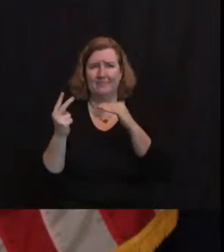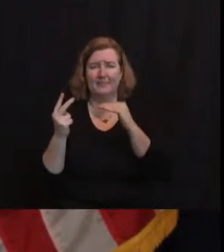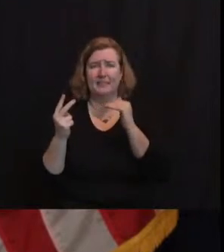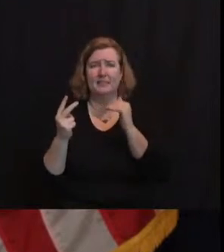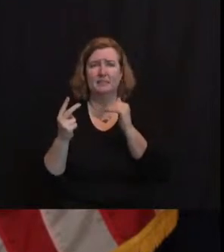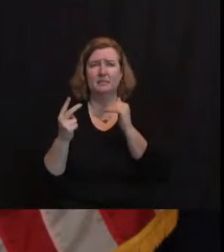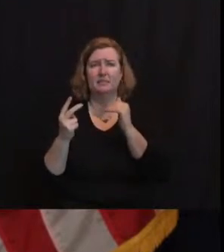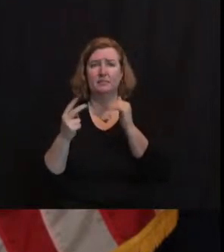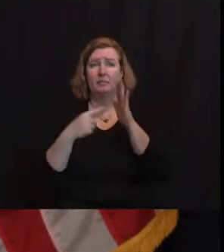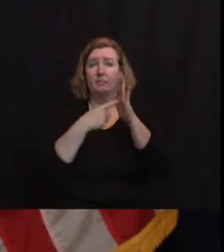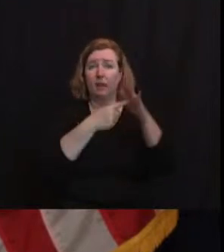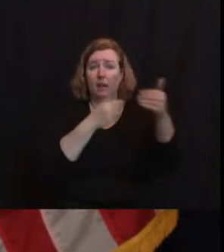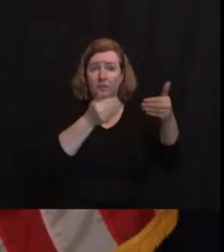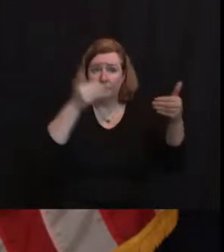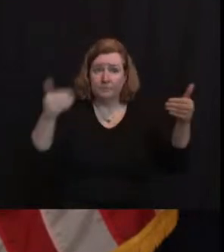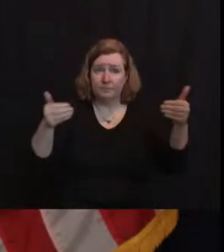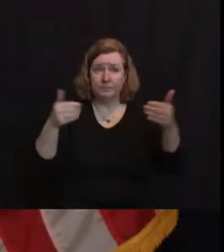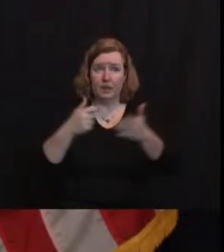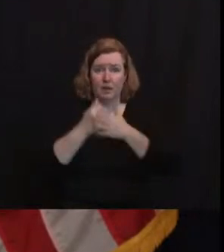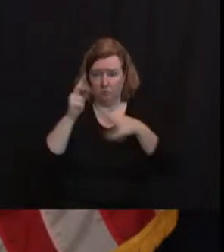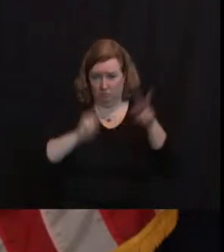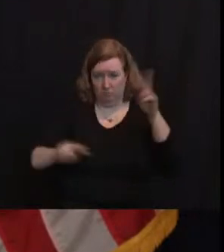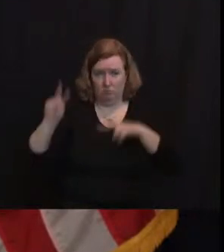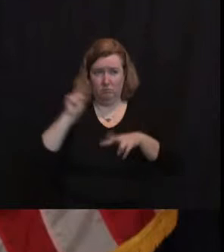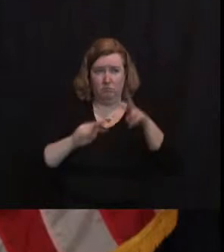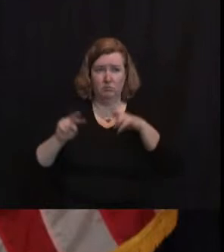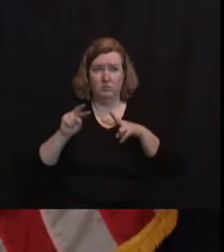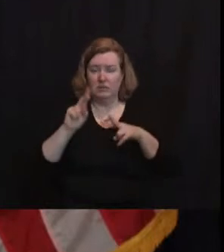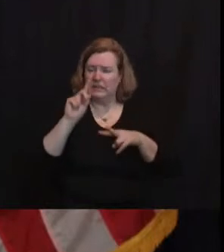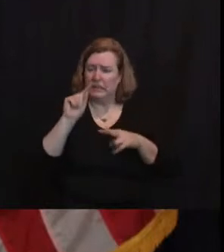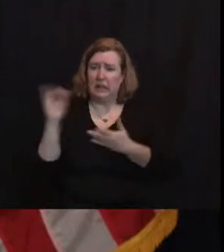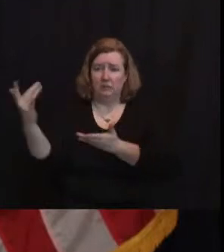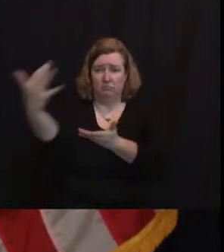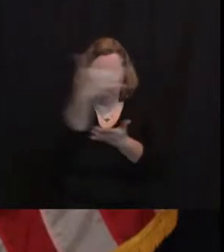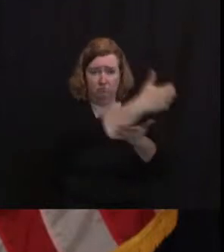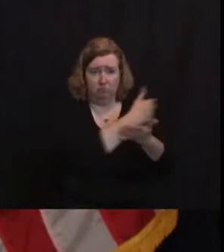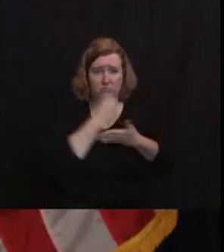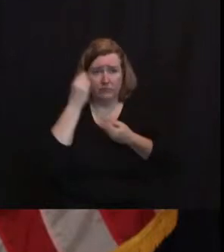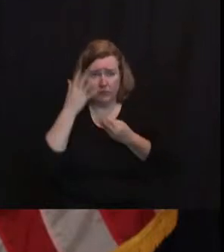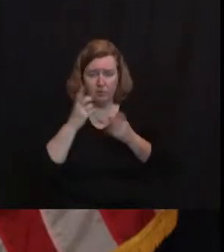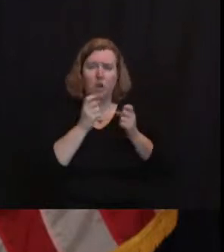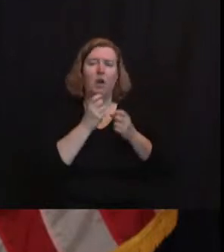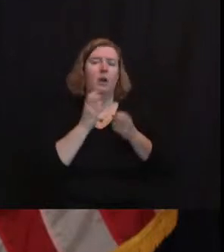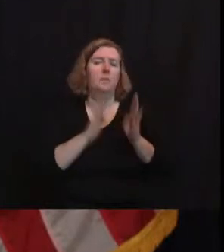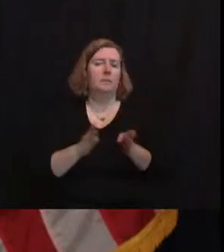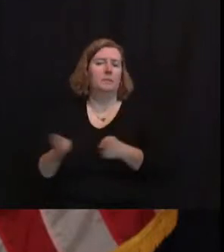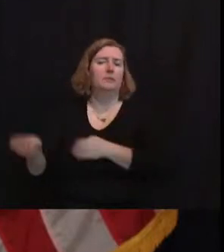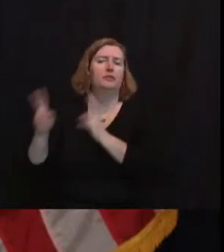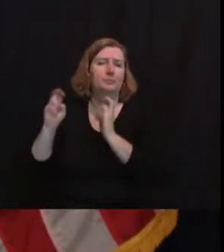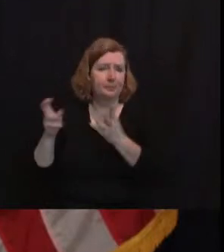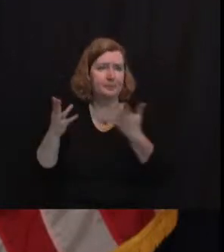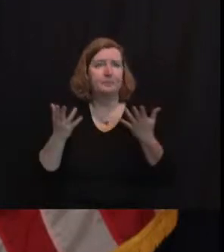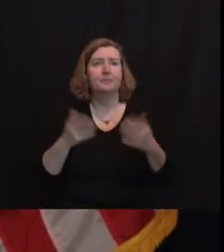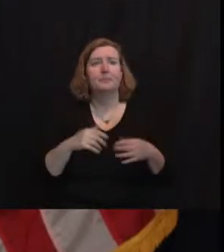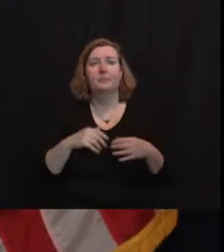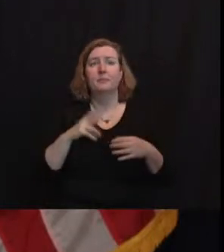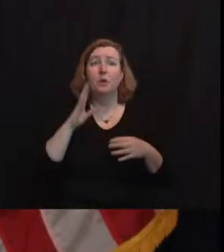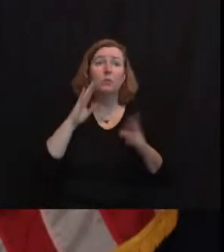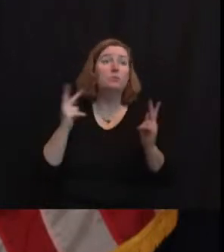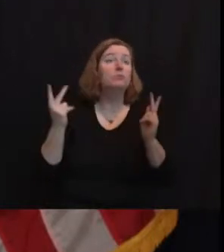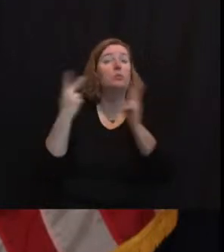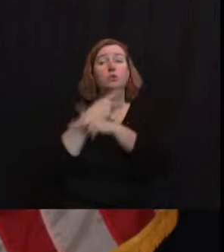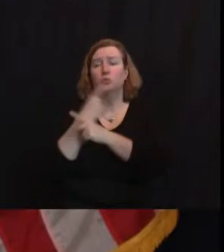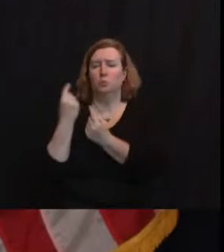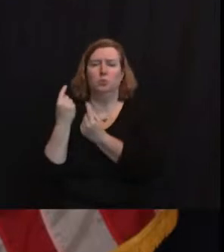looking at data to help with planning in case there is going to be the worst. And secondly,